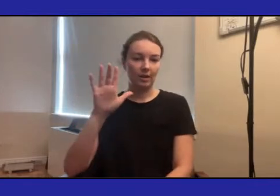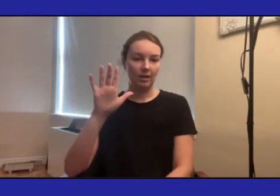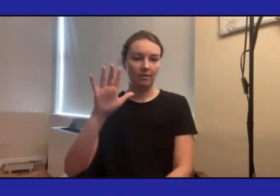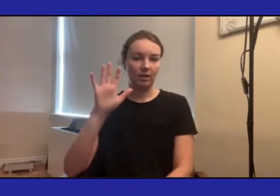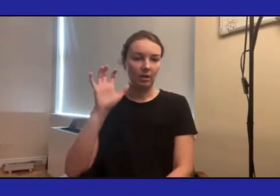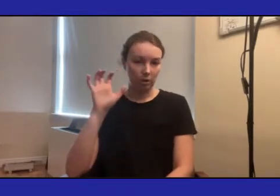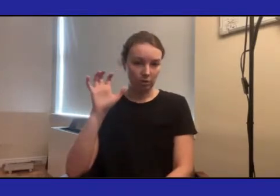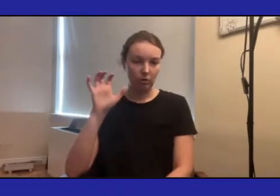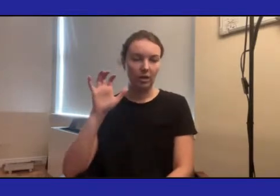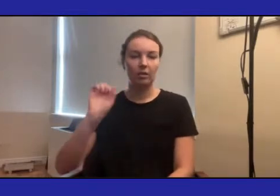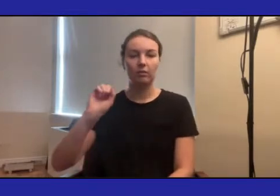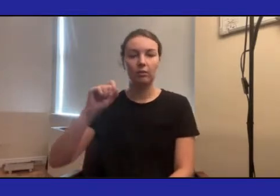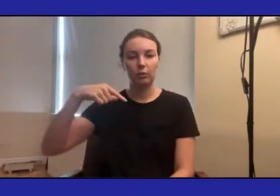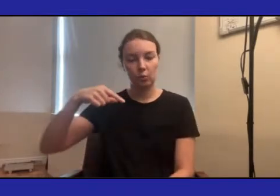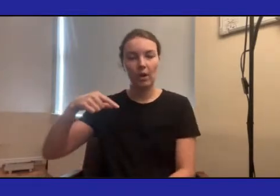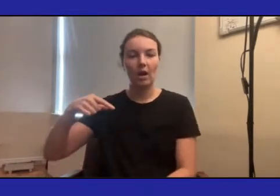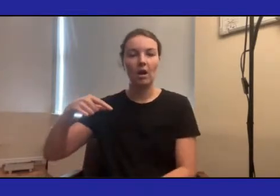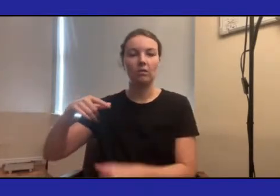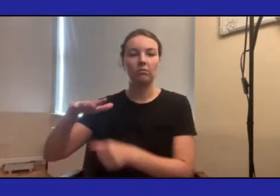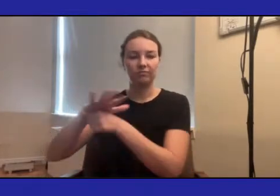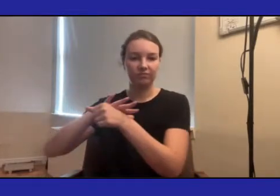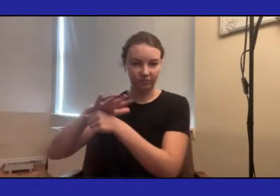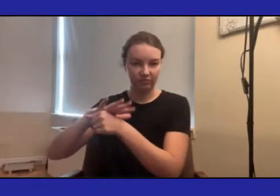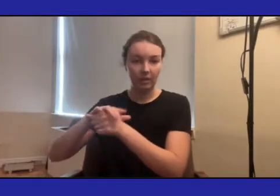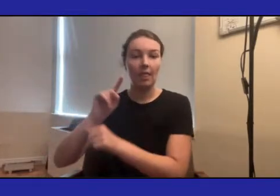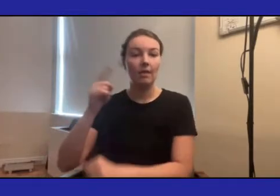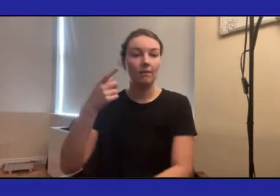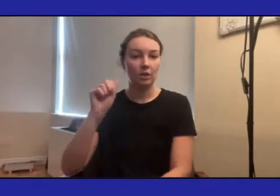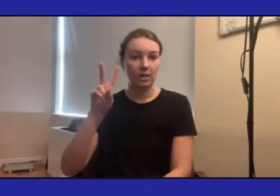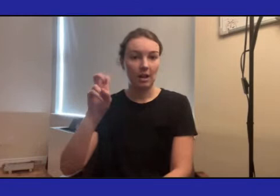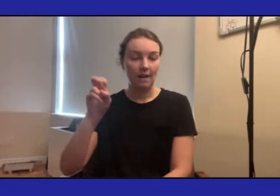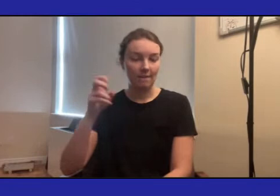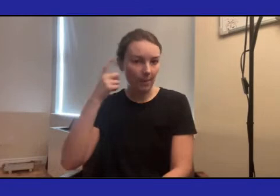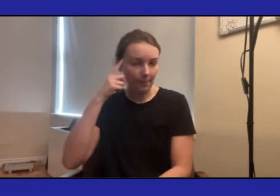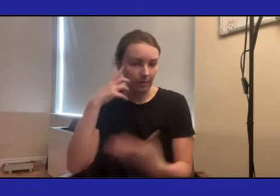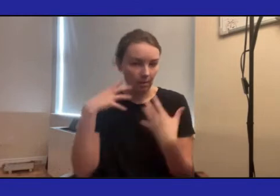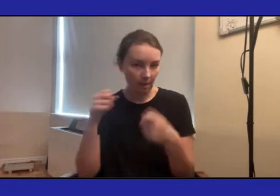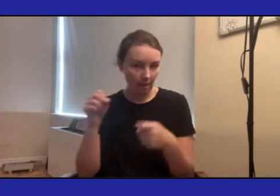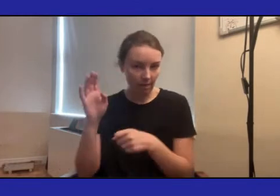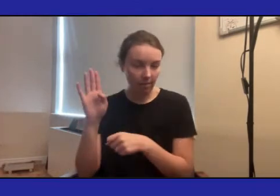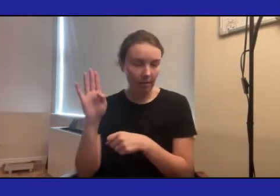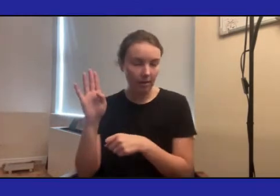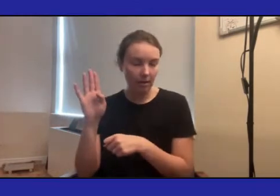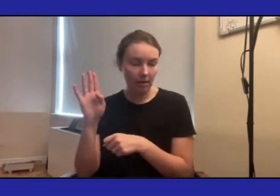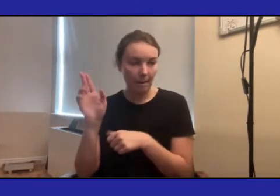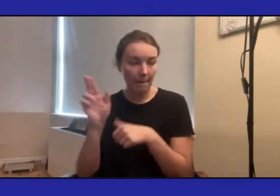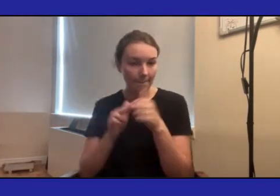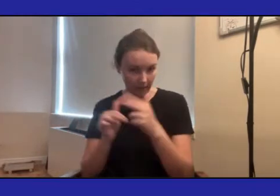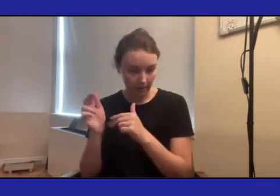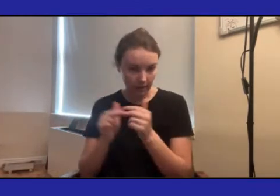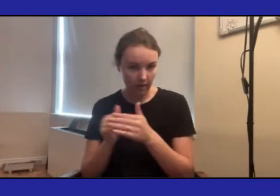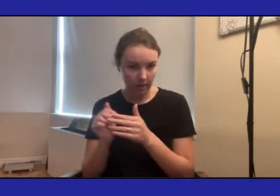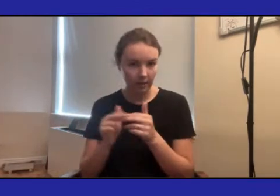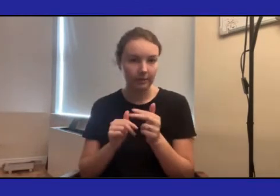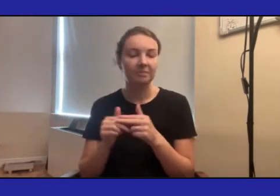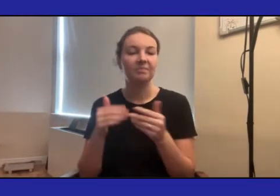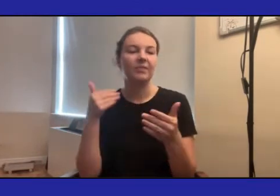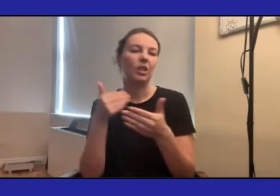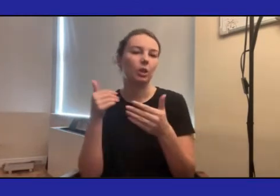I'm reading in the First Avenue Mental Health Building, but near the Second Avenue entrance. They'll spend